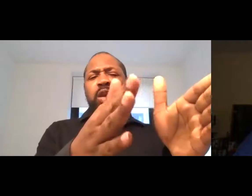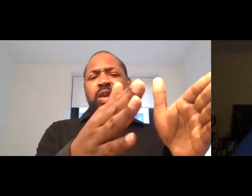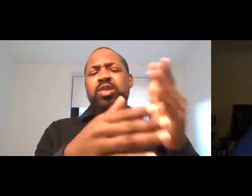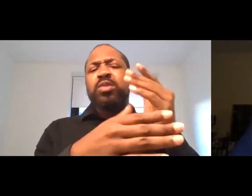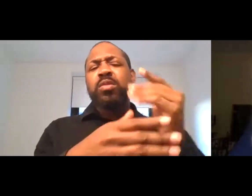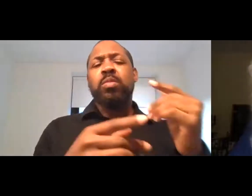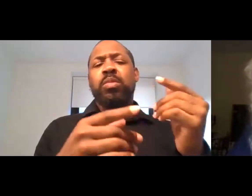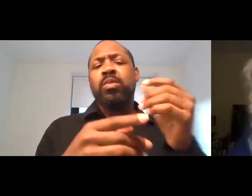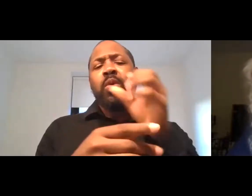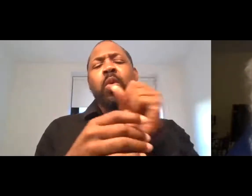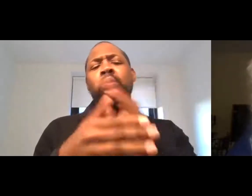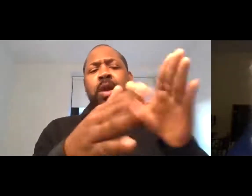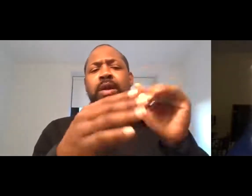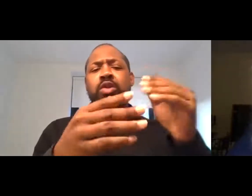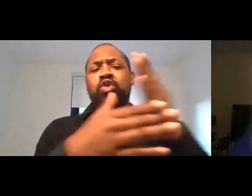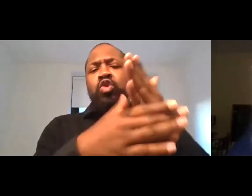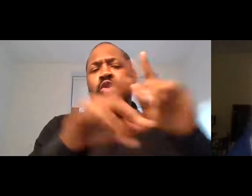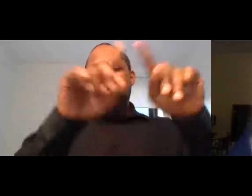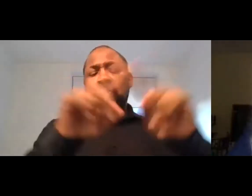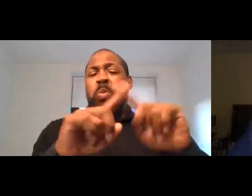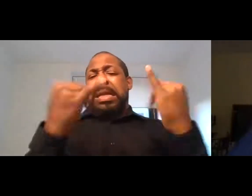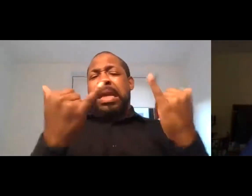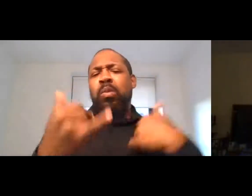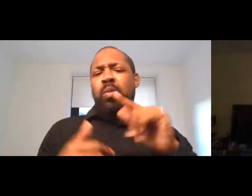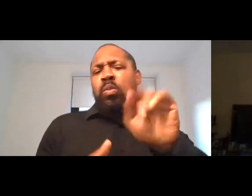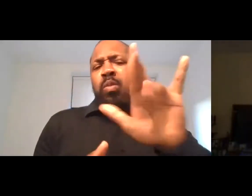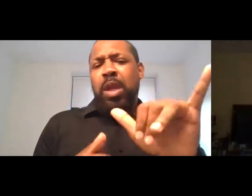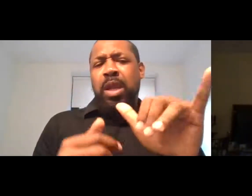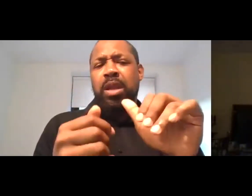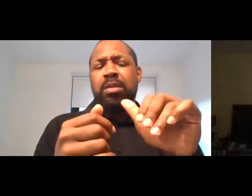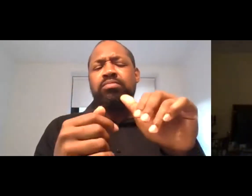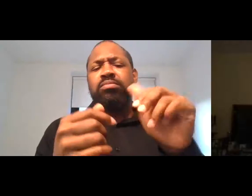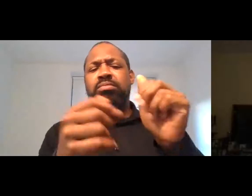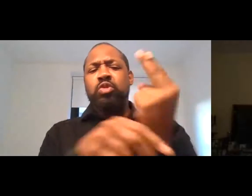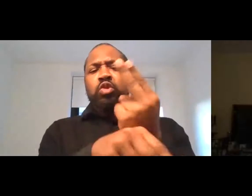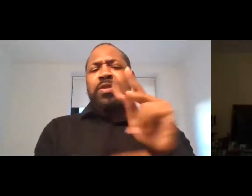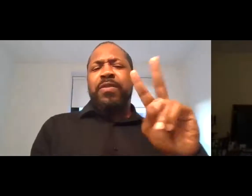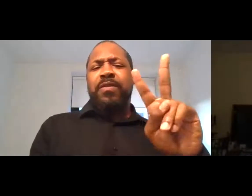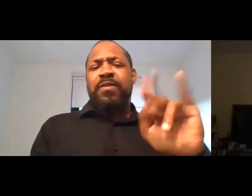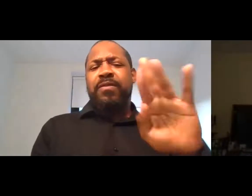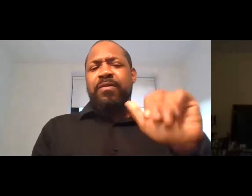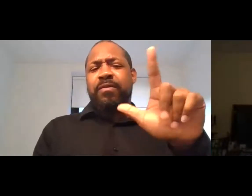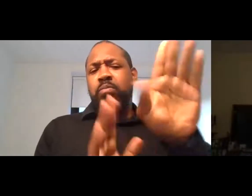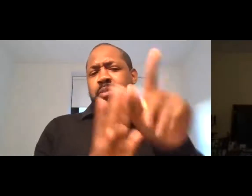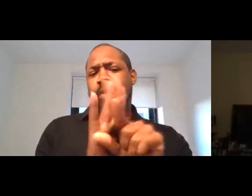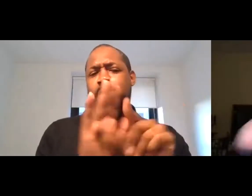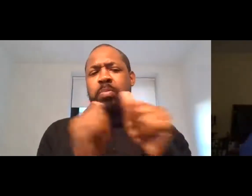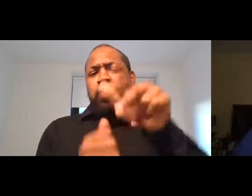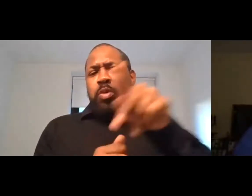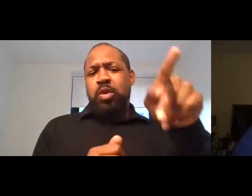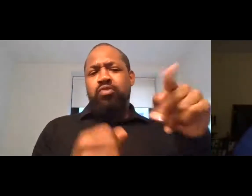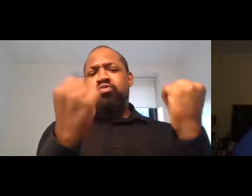working, we can go back to the old way where I'm side by side with the shared PowerPoint. But let's try this other